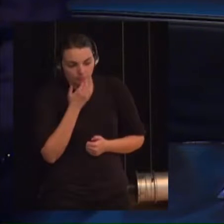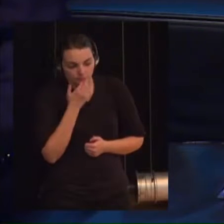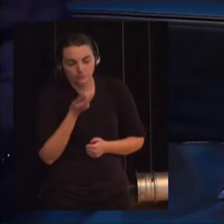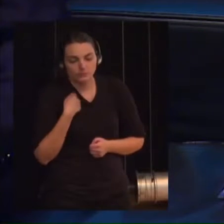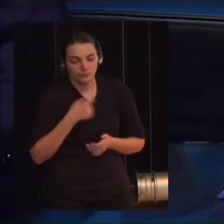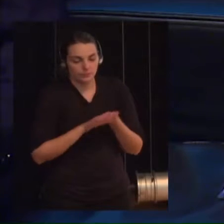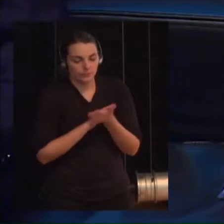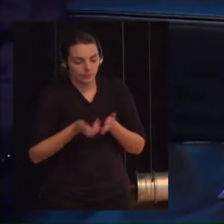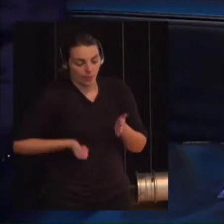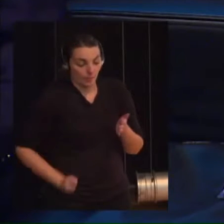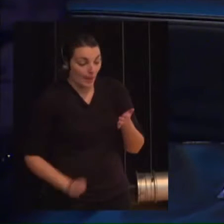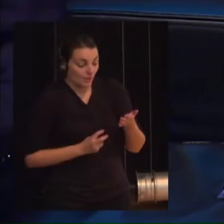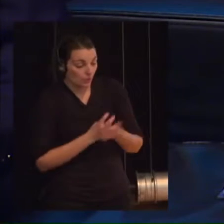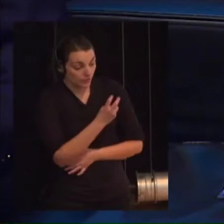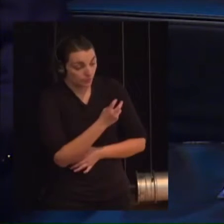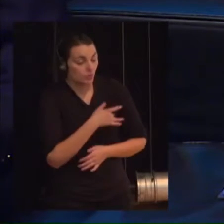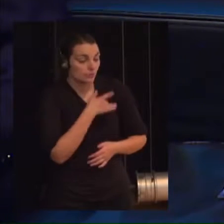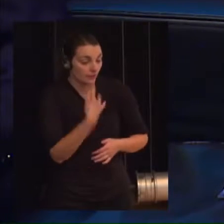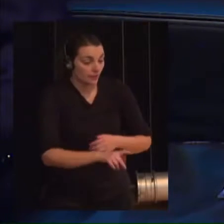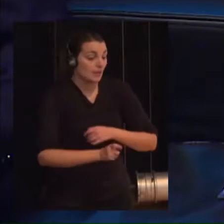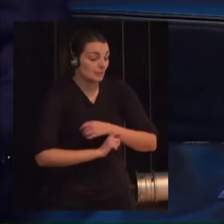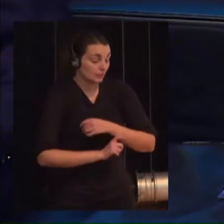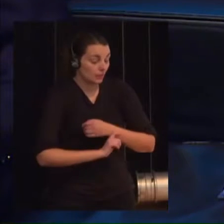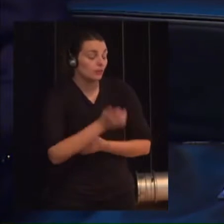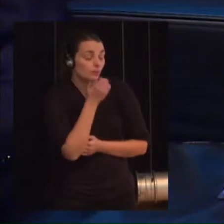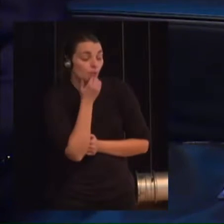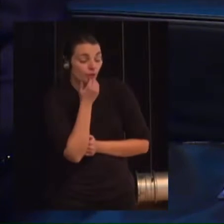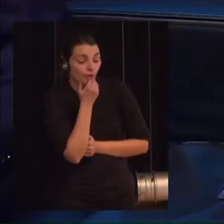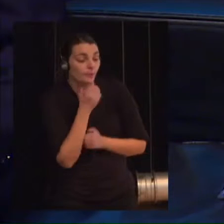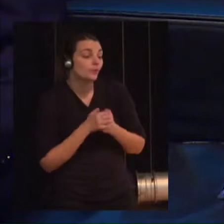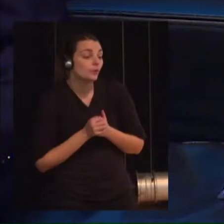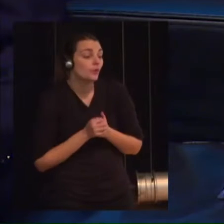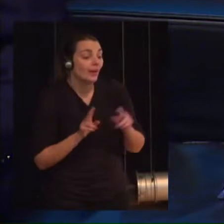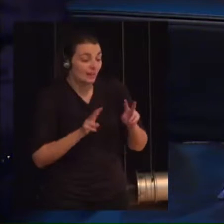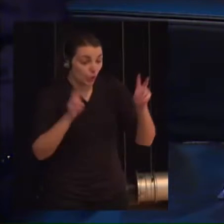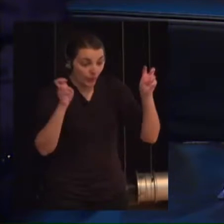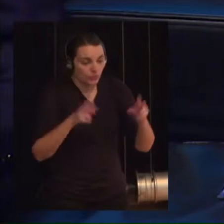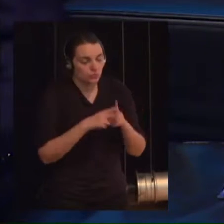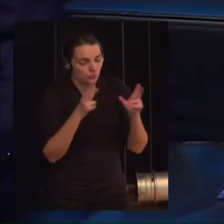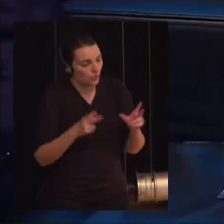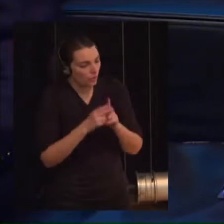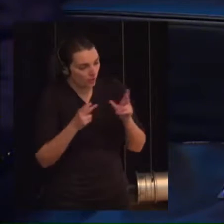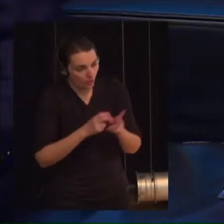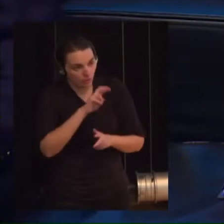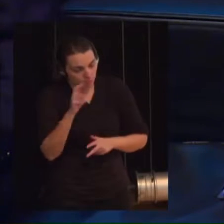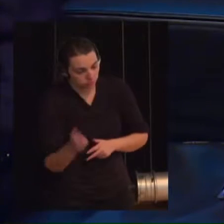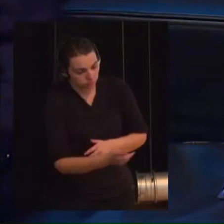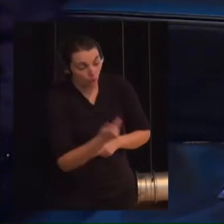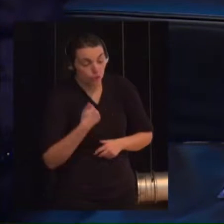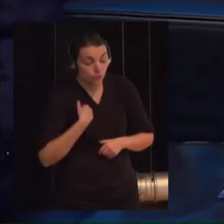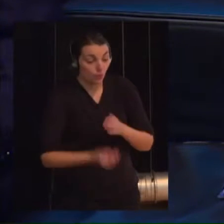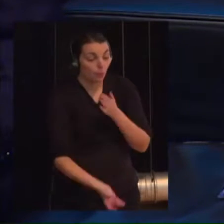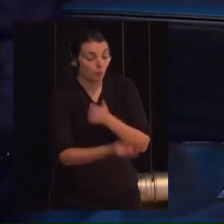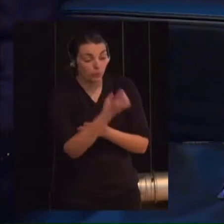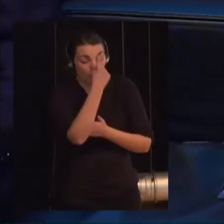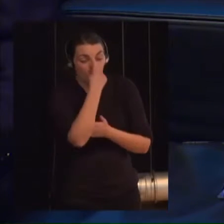philanthropy, and for example with the Stanford Social Innovation Review, I quite often profile organizations and the choices that they're